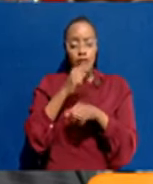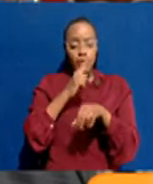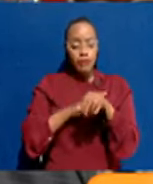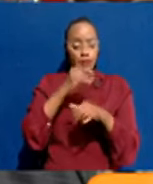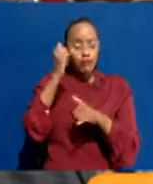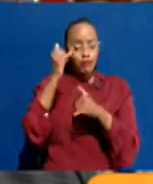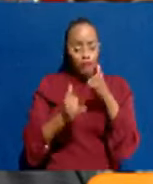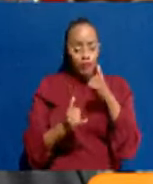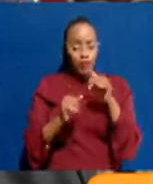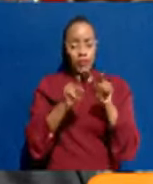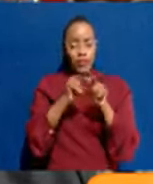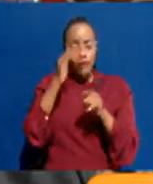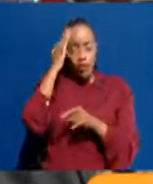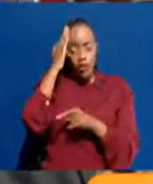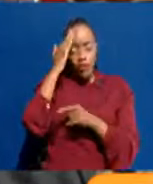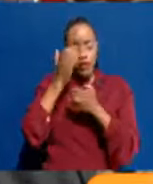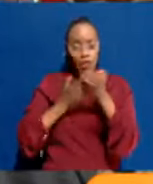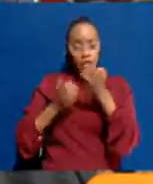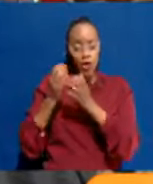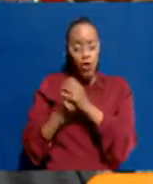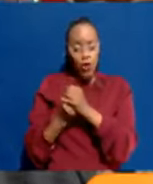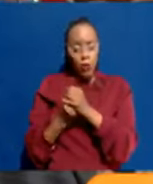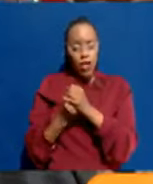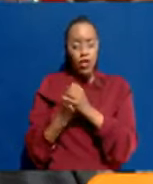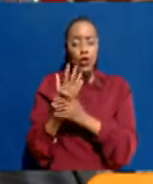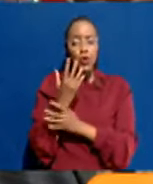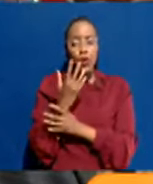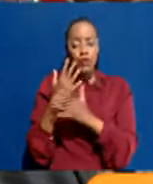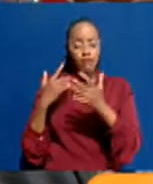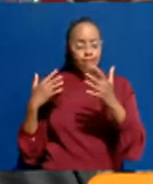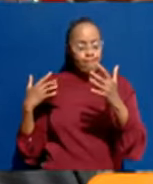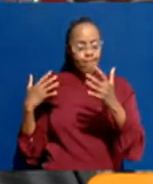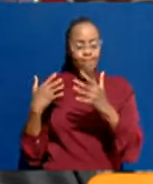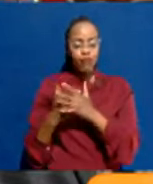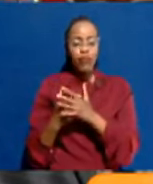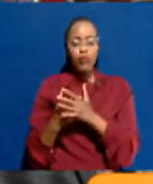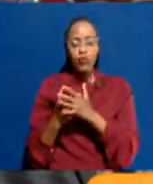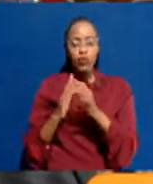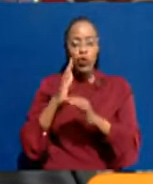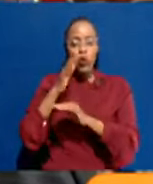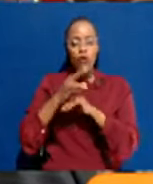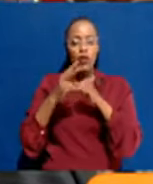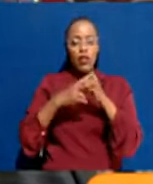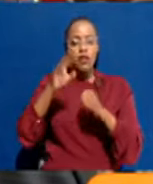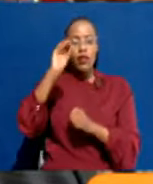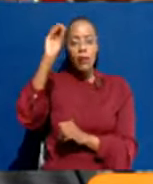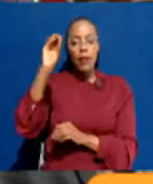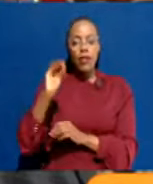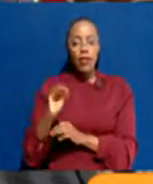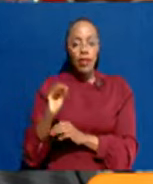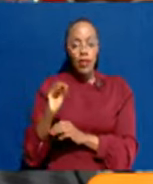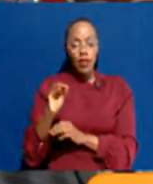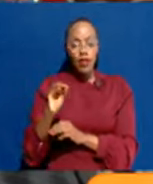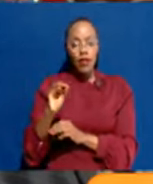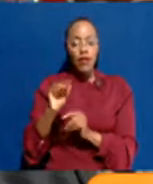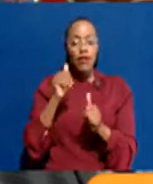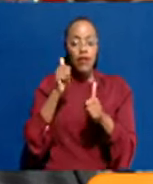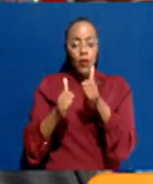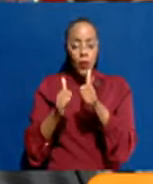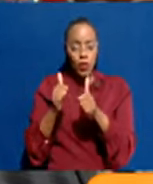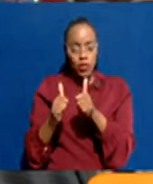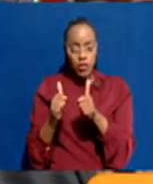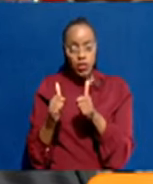it. Remember, the economy grew up to over 7%, which